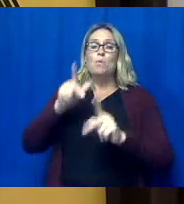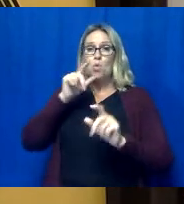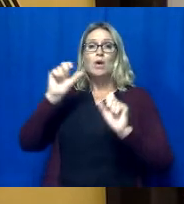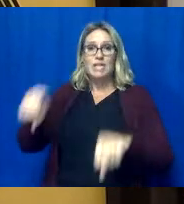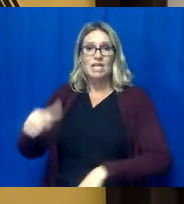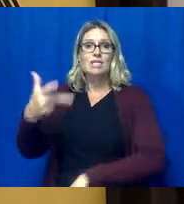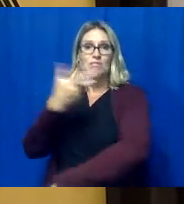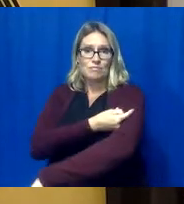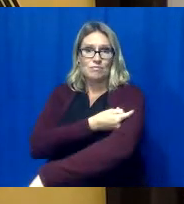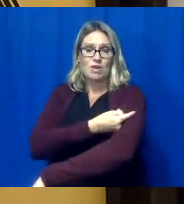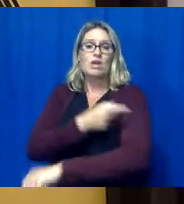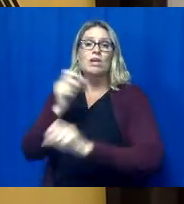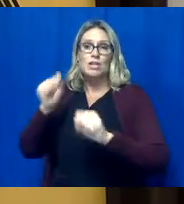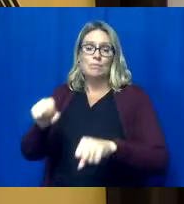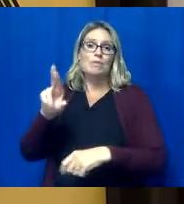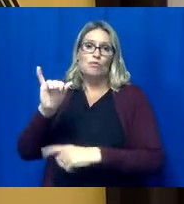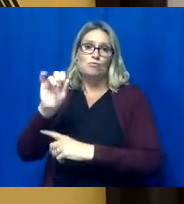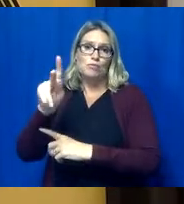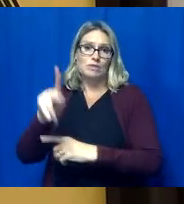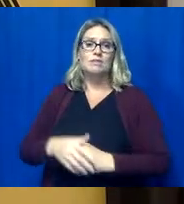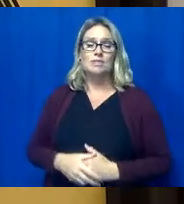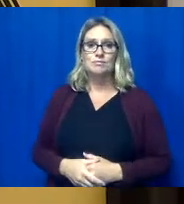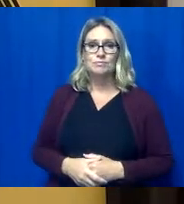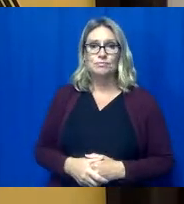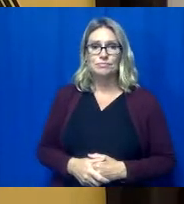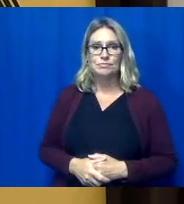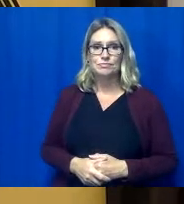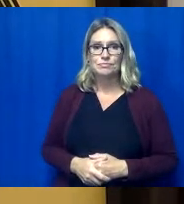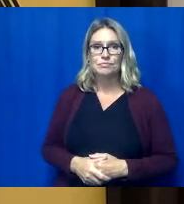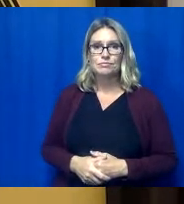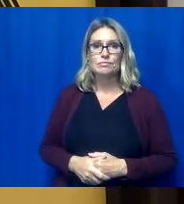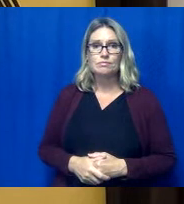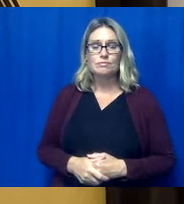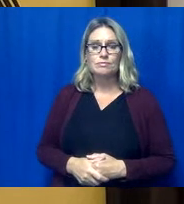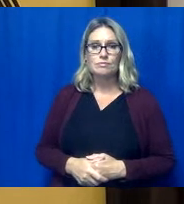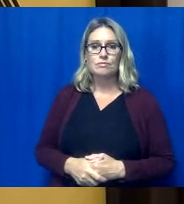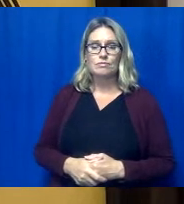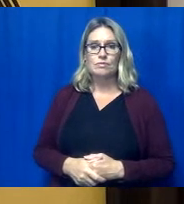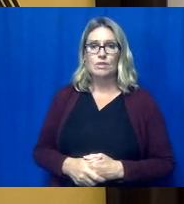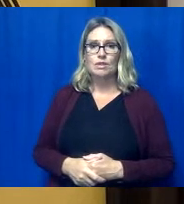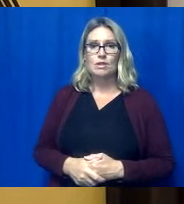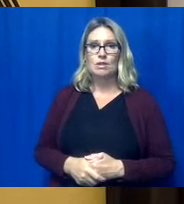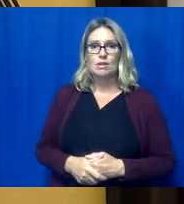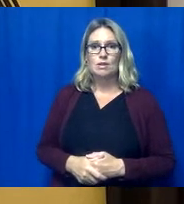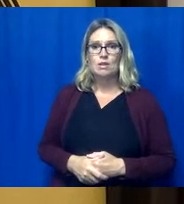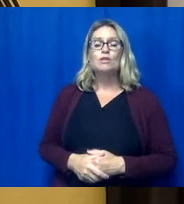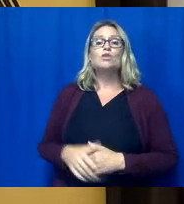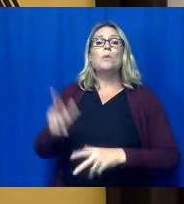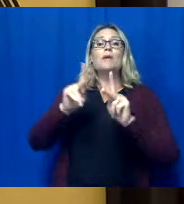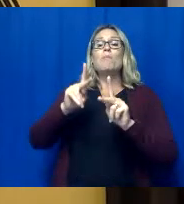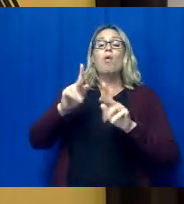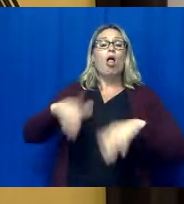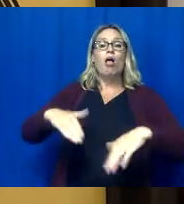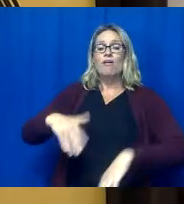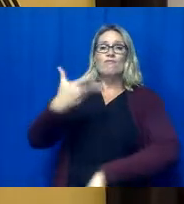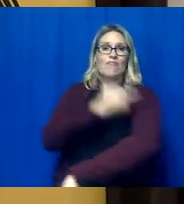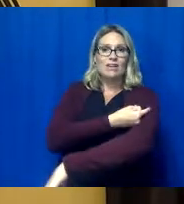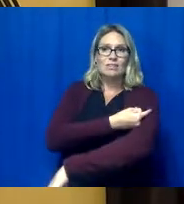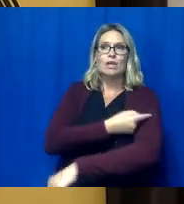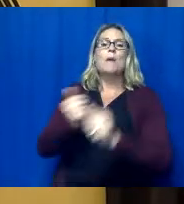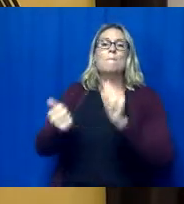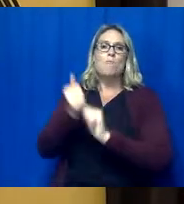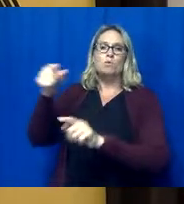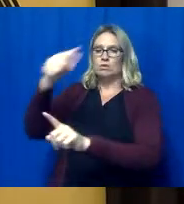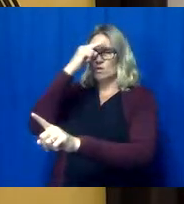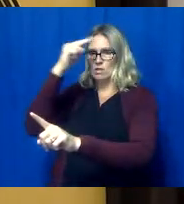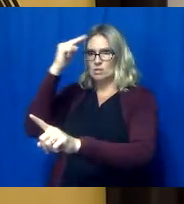risk. Times more likely to be hospitalized than those fully vaccinated. While unvaccinated